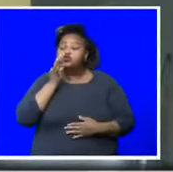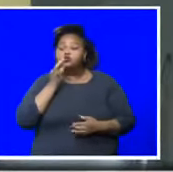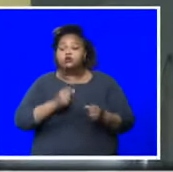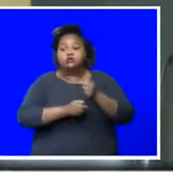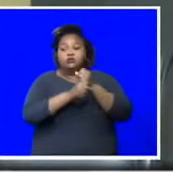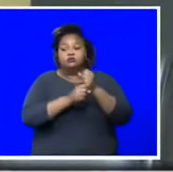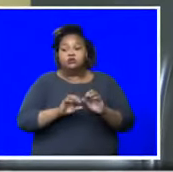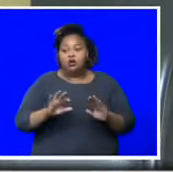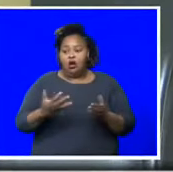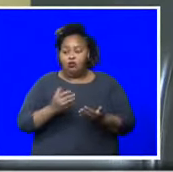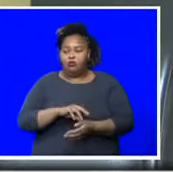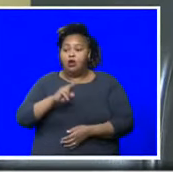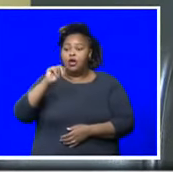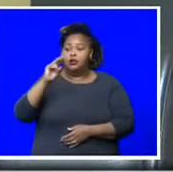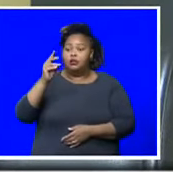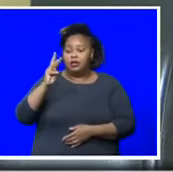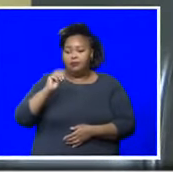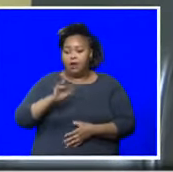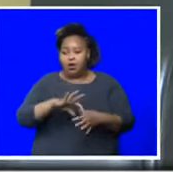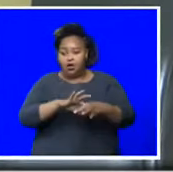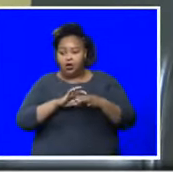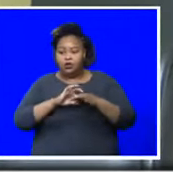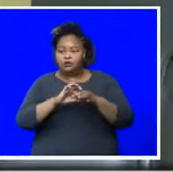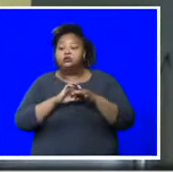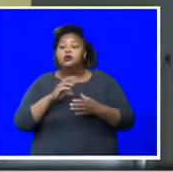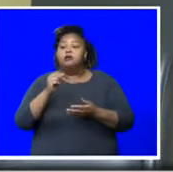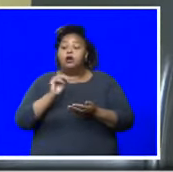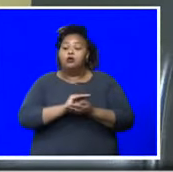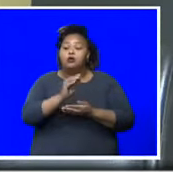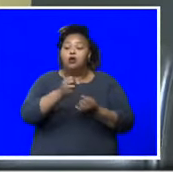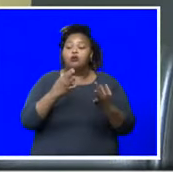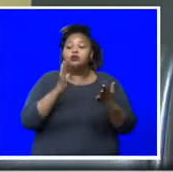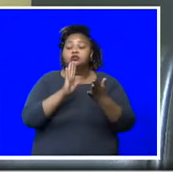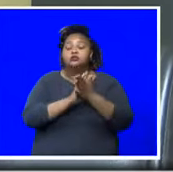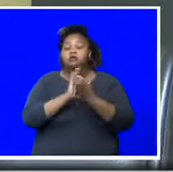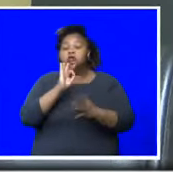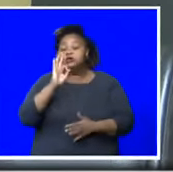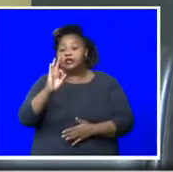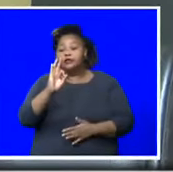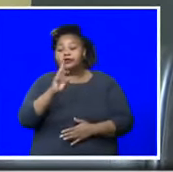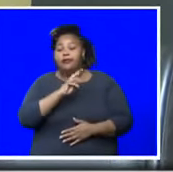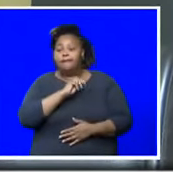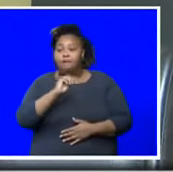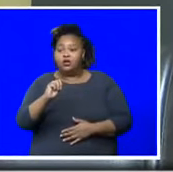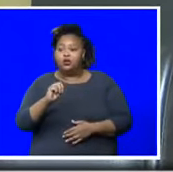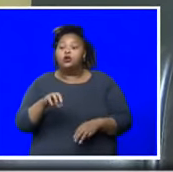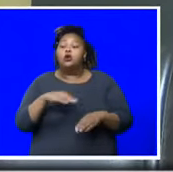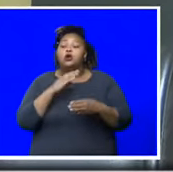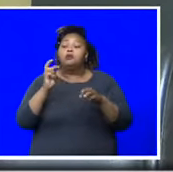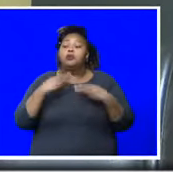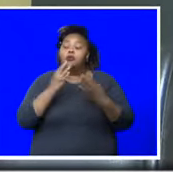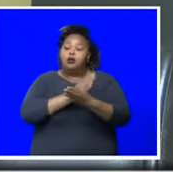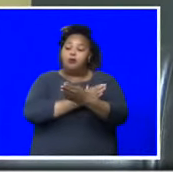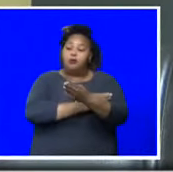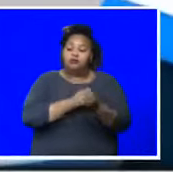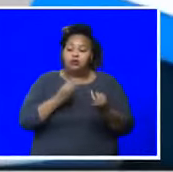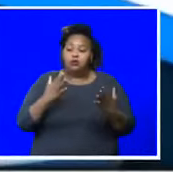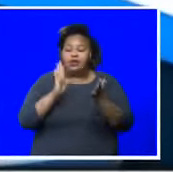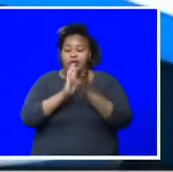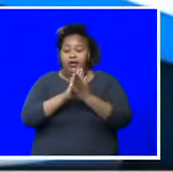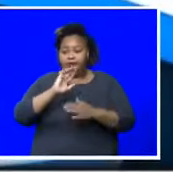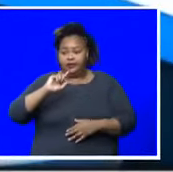imali engangetigidi letilishumi nakuthathu nengcenye etemalangeni kubantu labangetulu kwa-18,000 abesuka etinkundleni